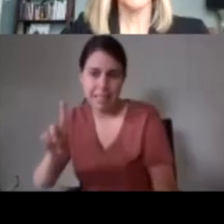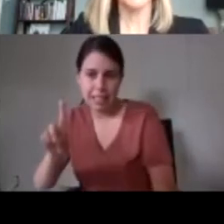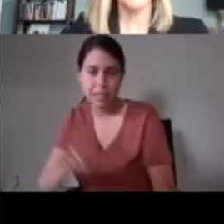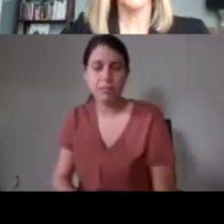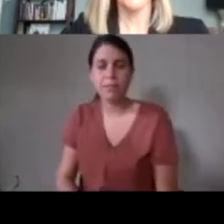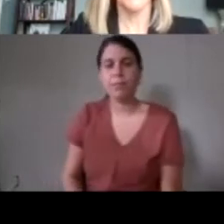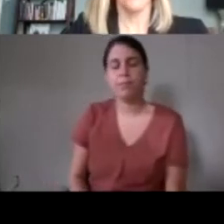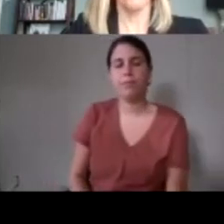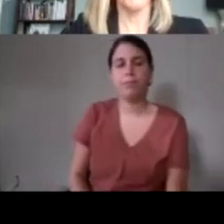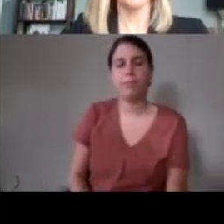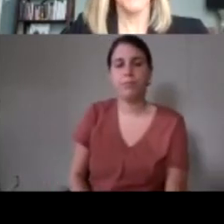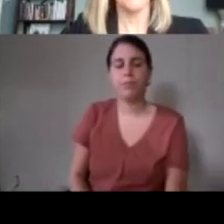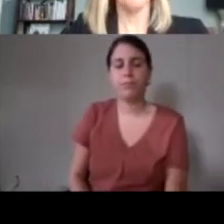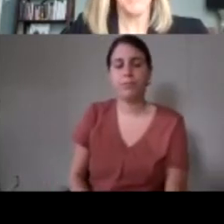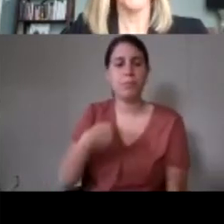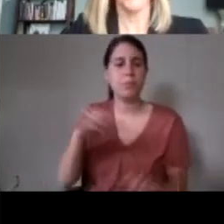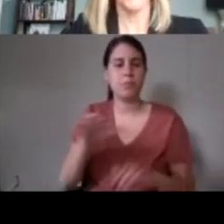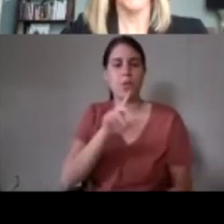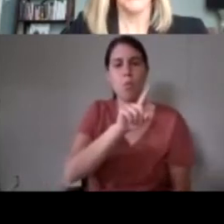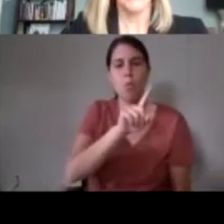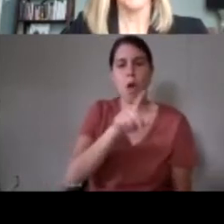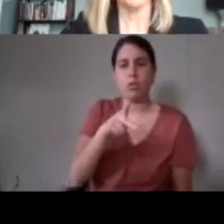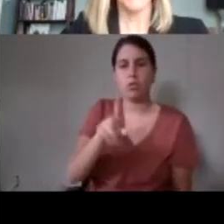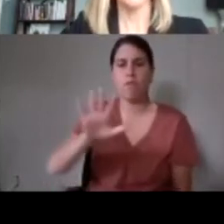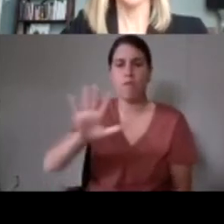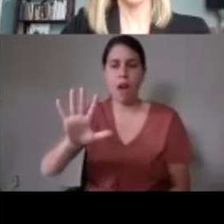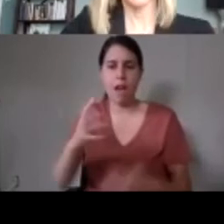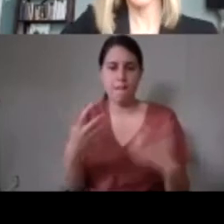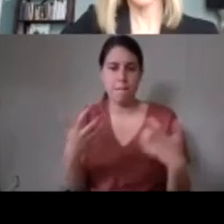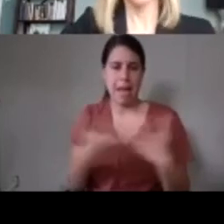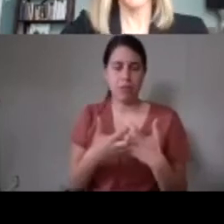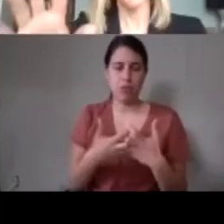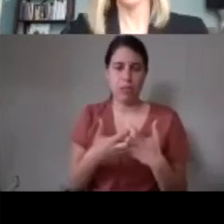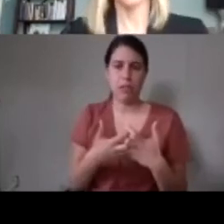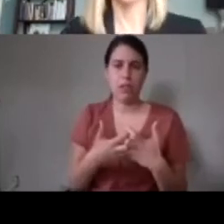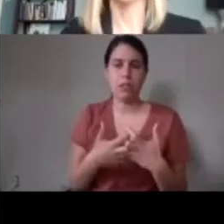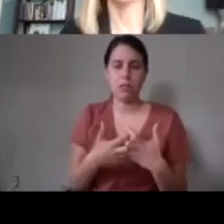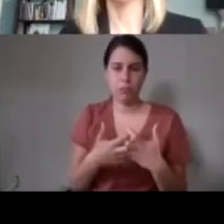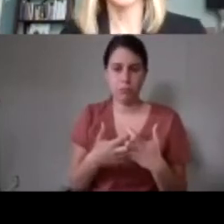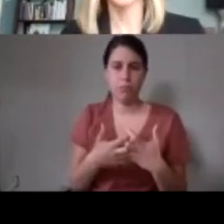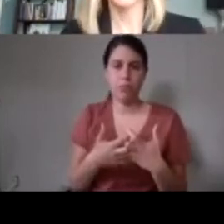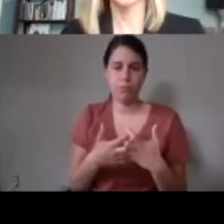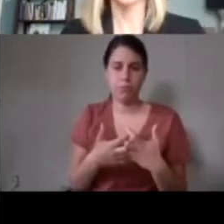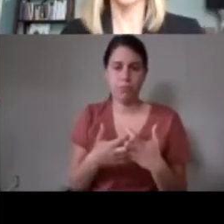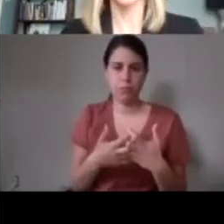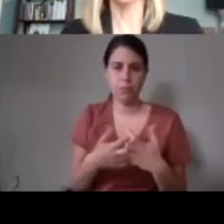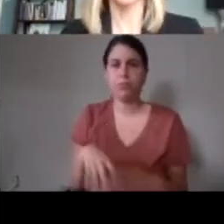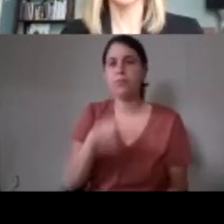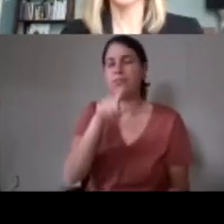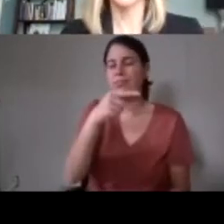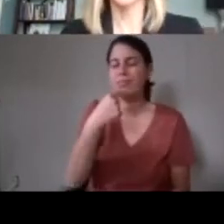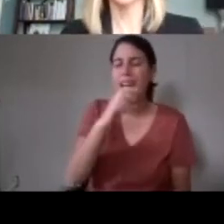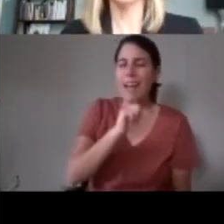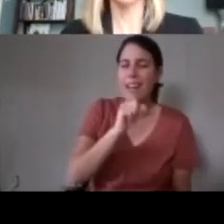here we conducted 1 to 5 matching, and we actually, well, here I say age 18 and older. I'm